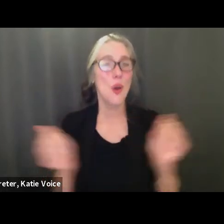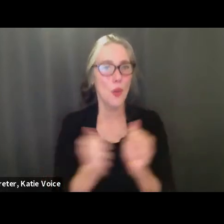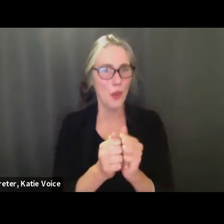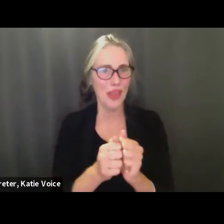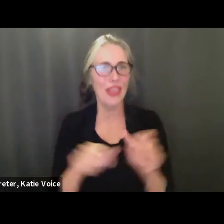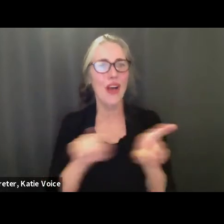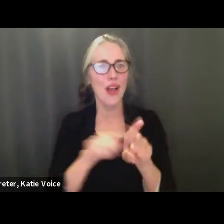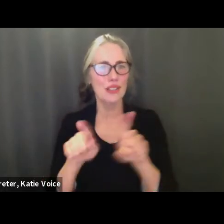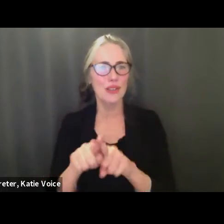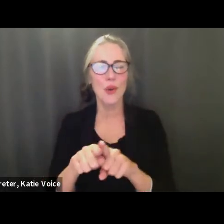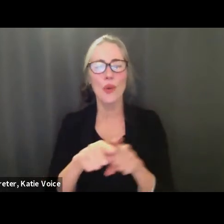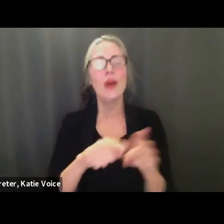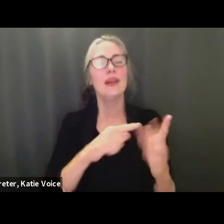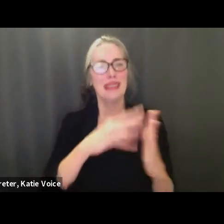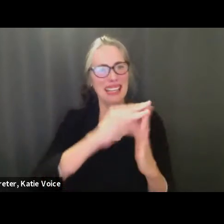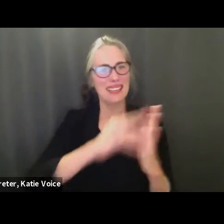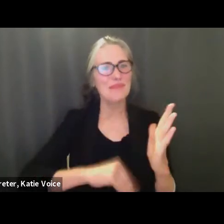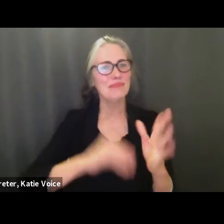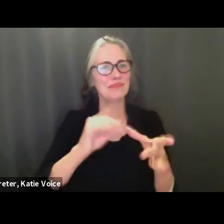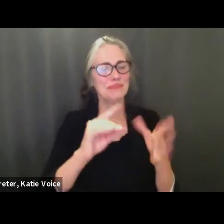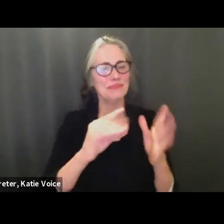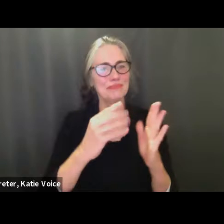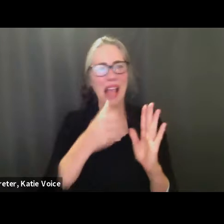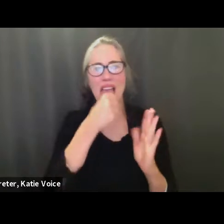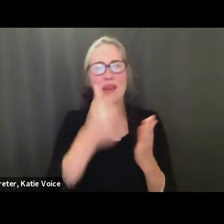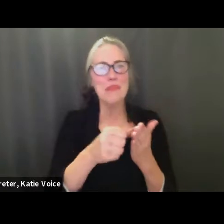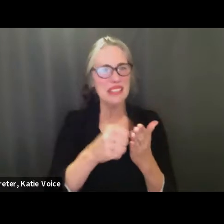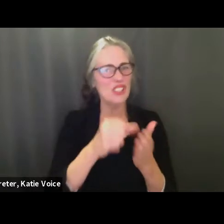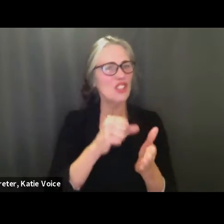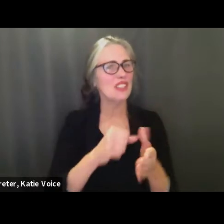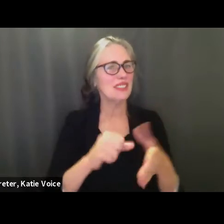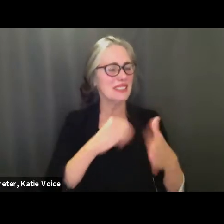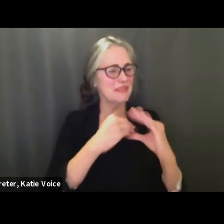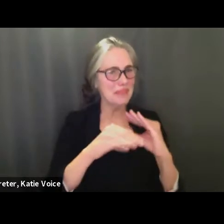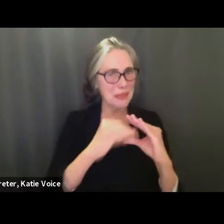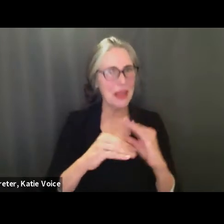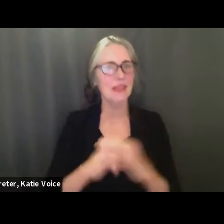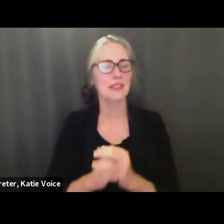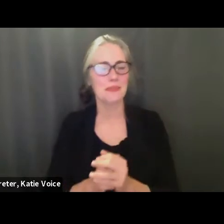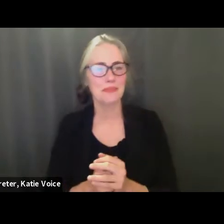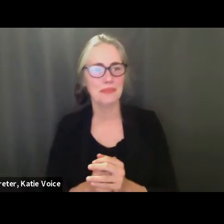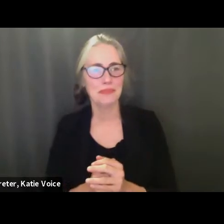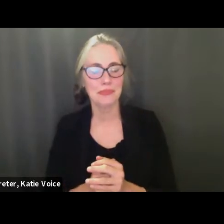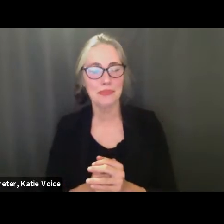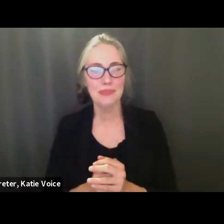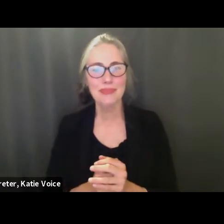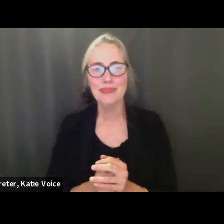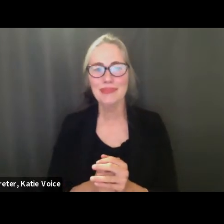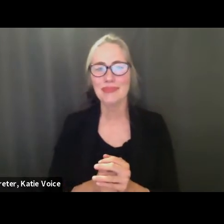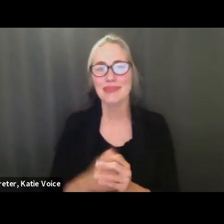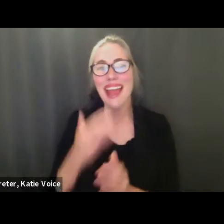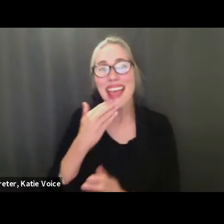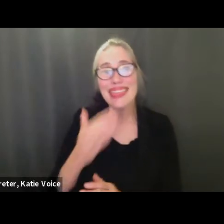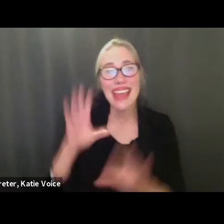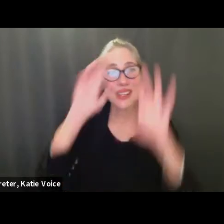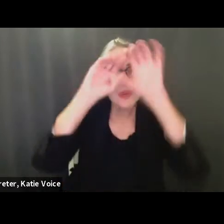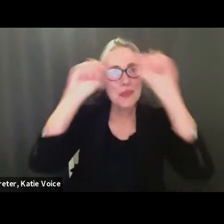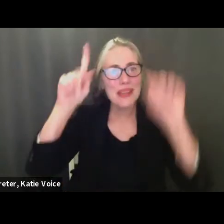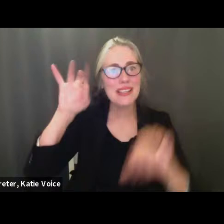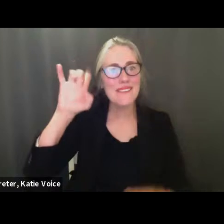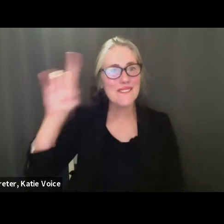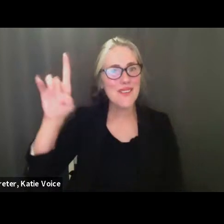Ms. Munoz. Thank you, President Ford. It was also with great joy that I celebrated the return of the